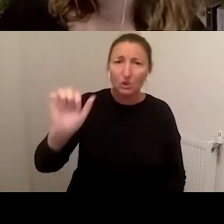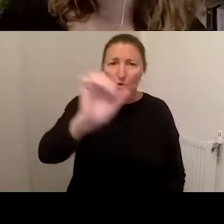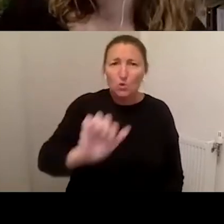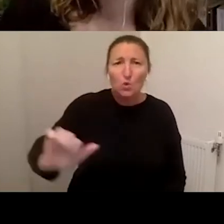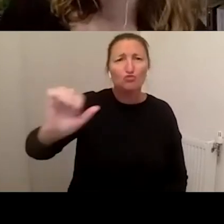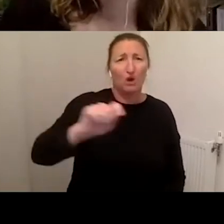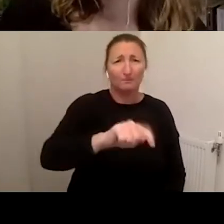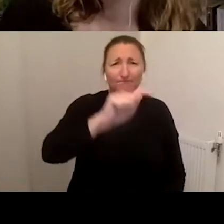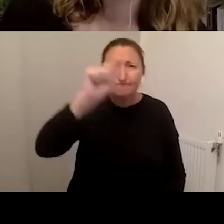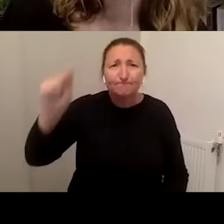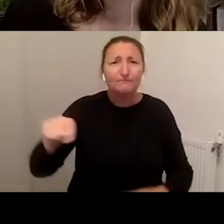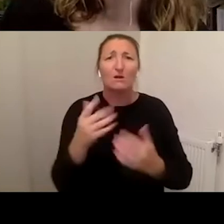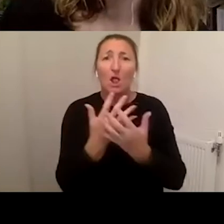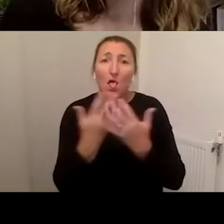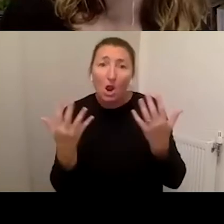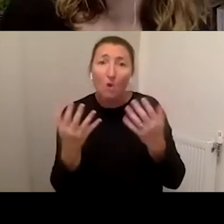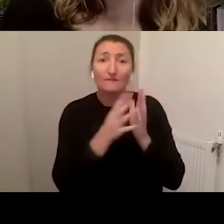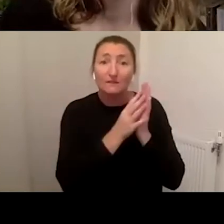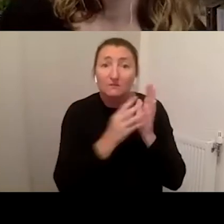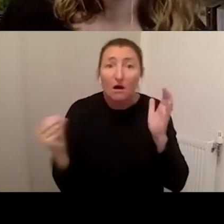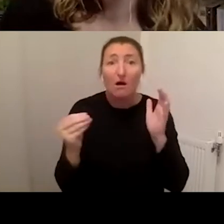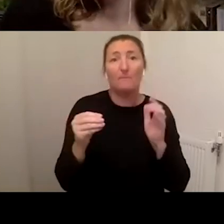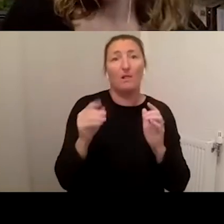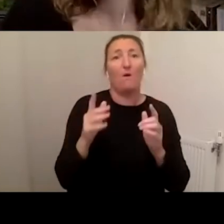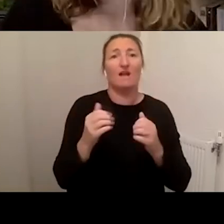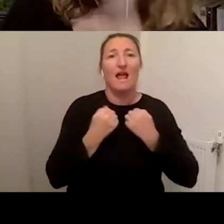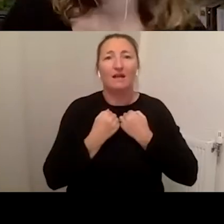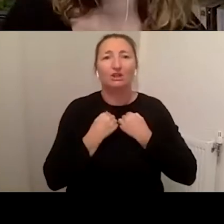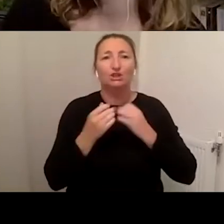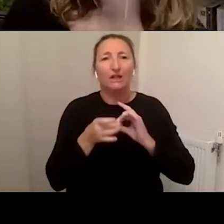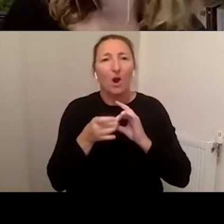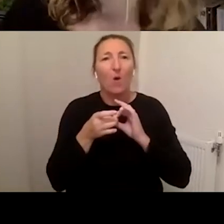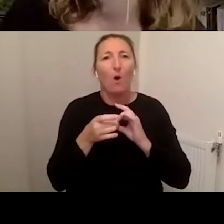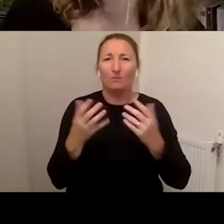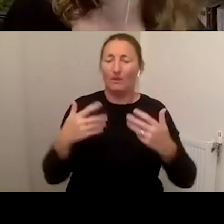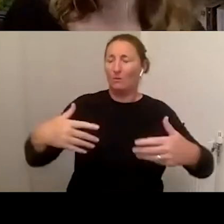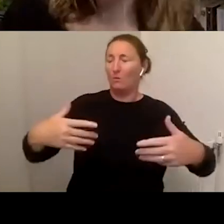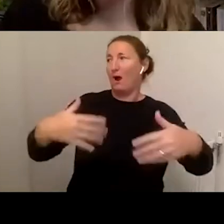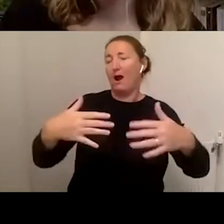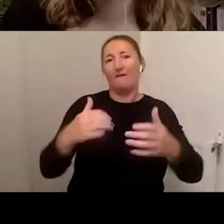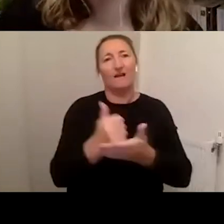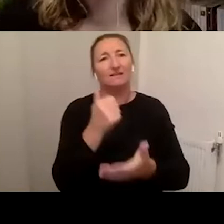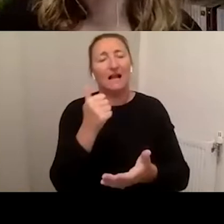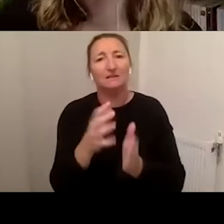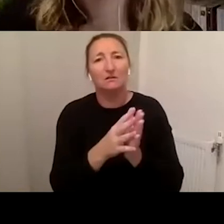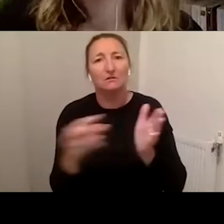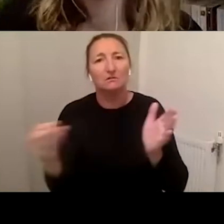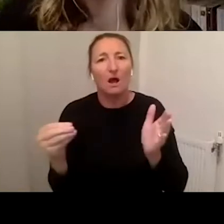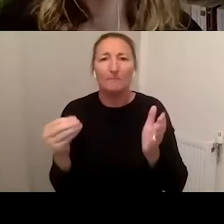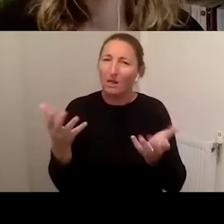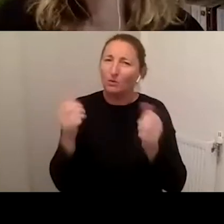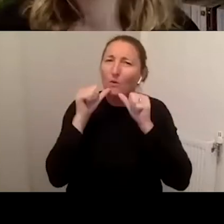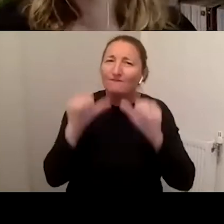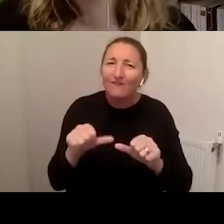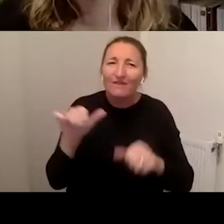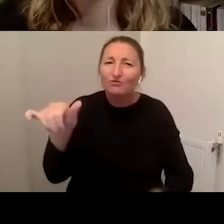the time. Is there any sort of examples of an energy co-op where you think, wow, this is how energy should be? What's your favorite, or